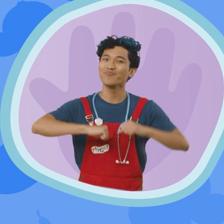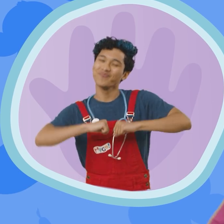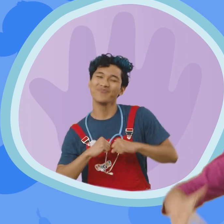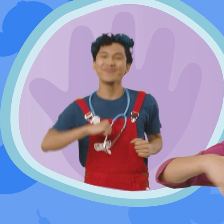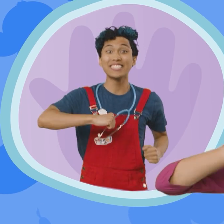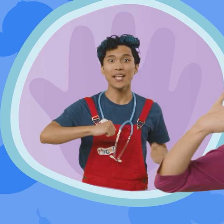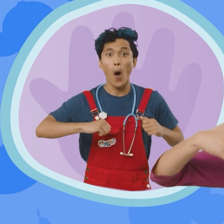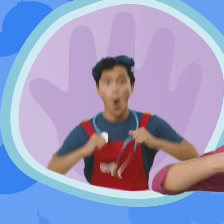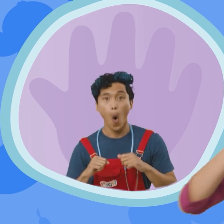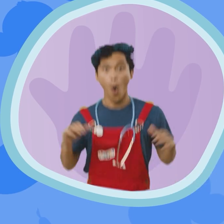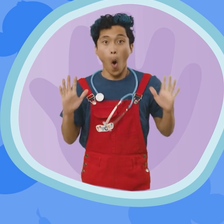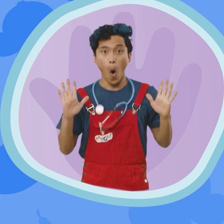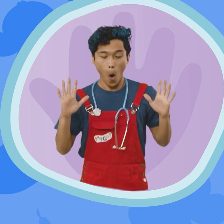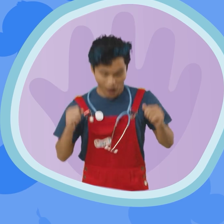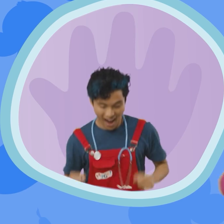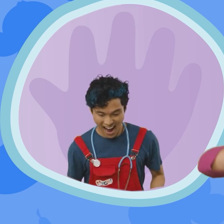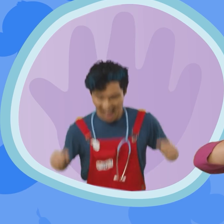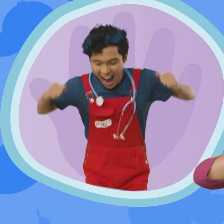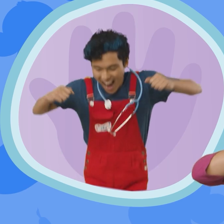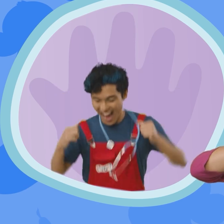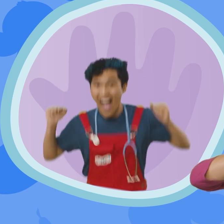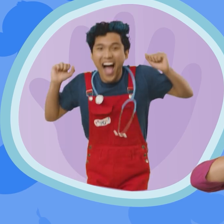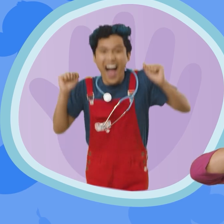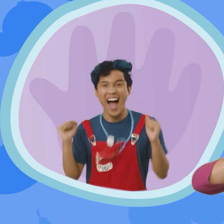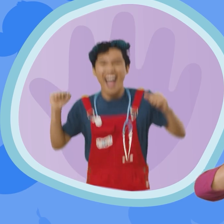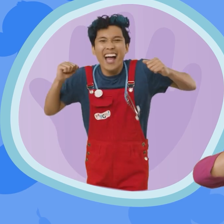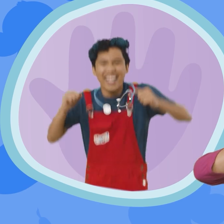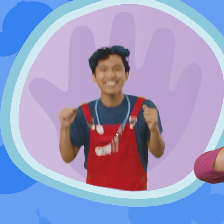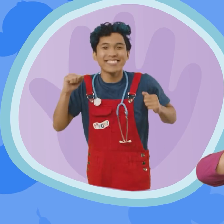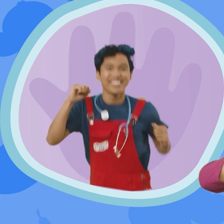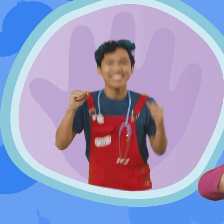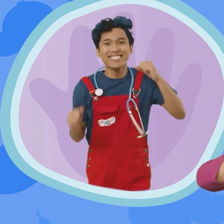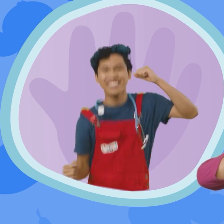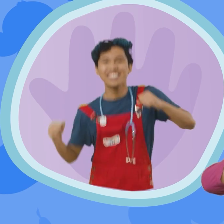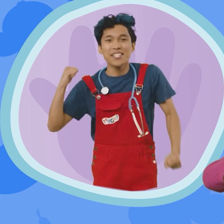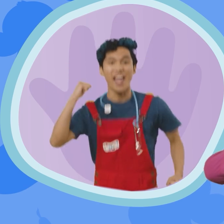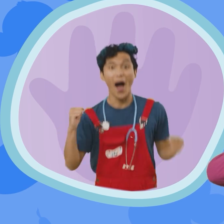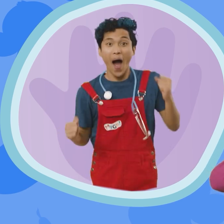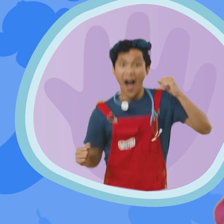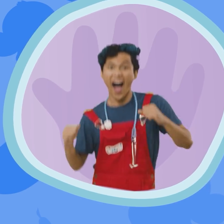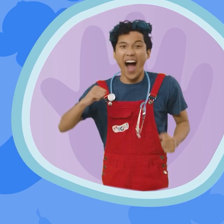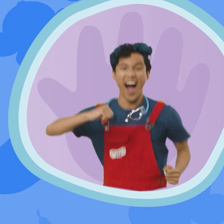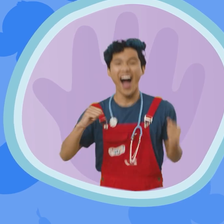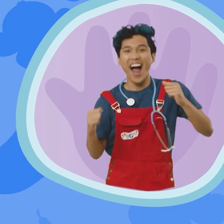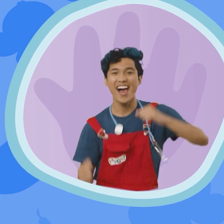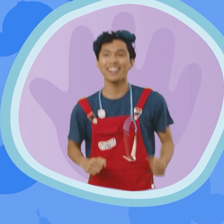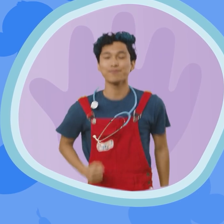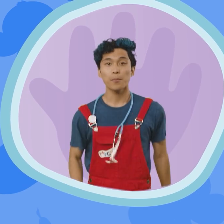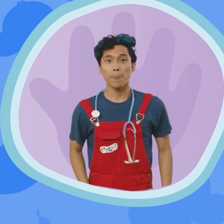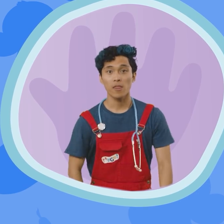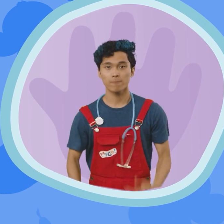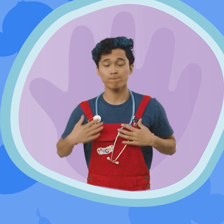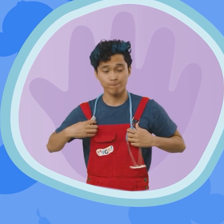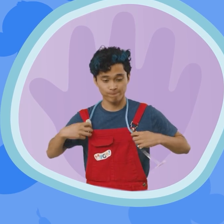Two little monkeys jumping on the bed. One fell off and bumped his